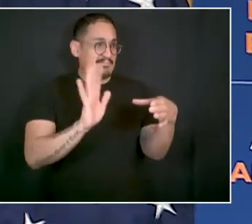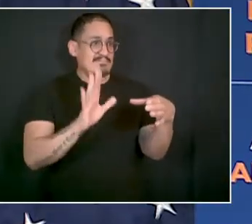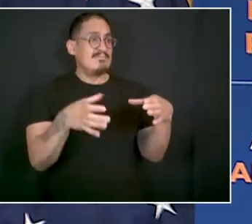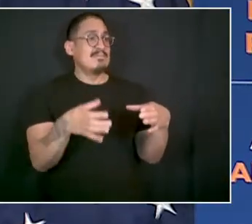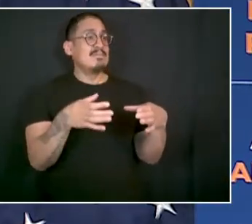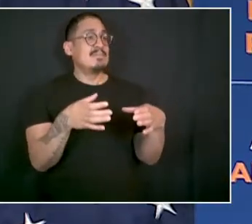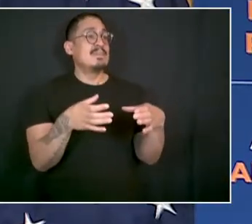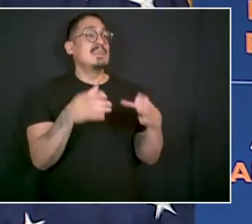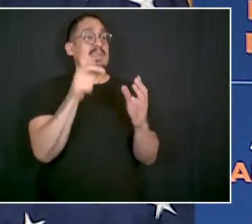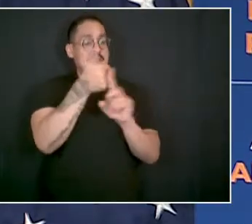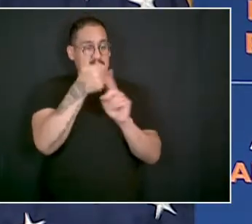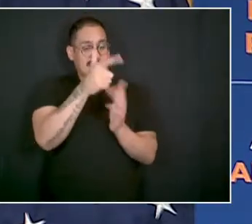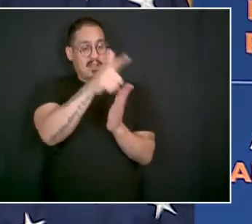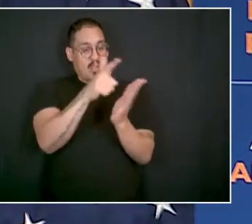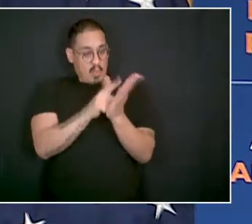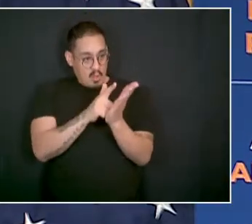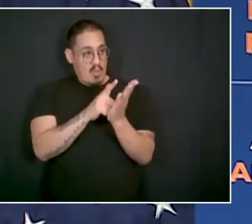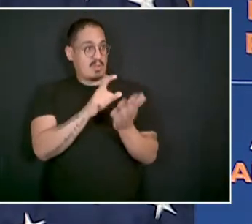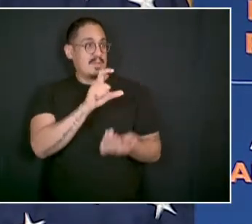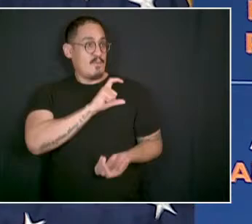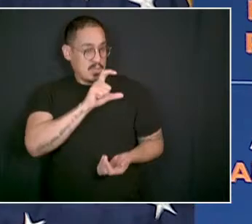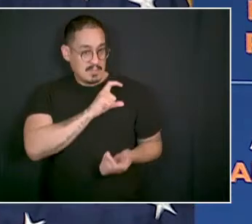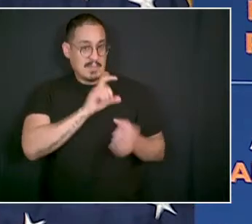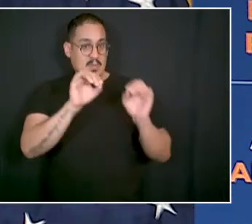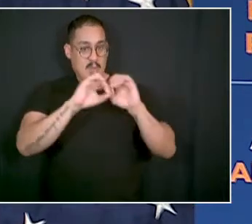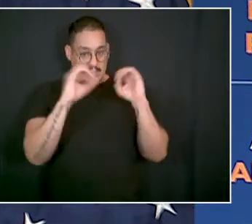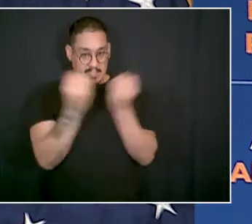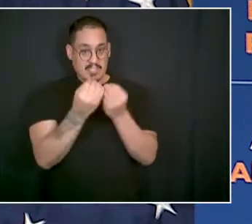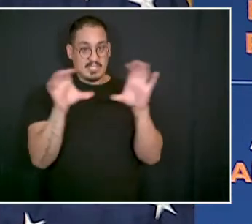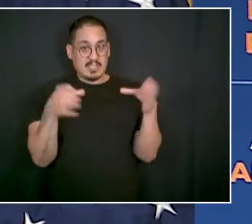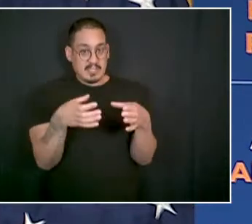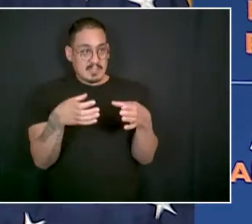Some of folks may not like ICE and what they do, but